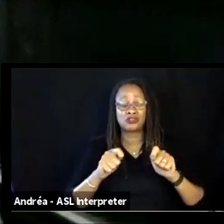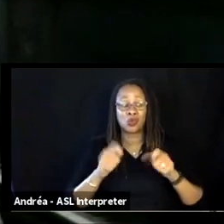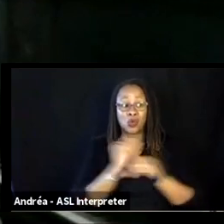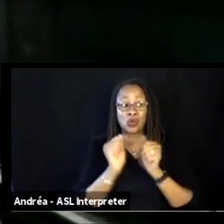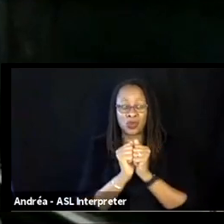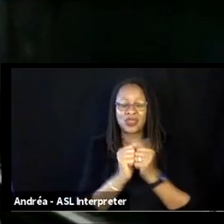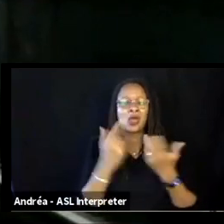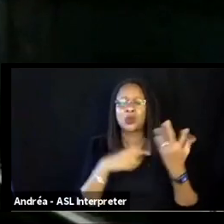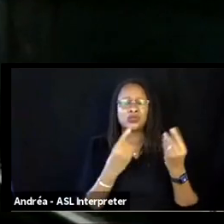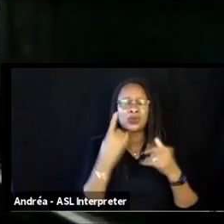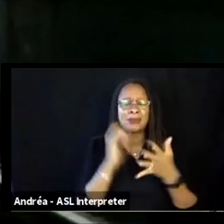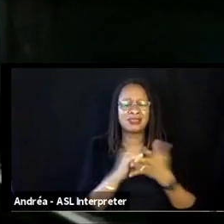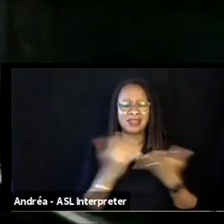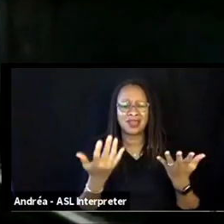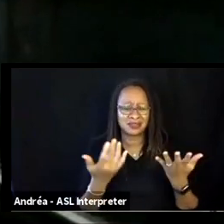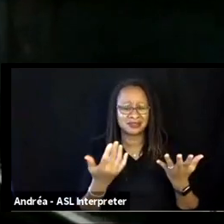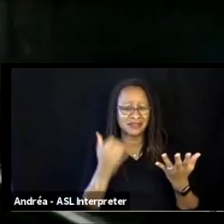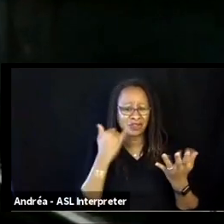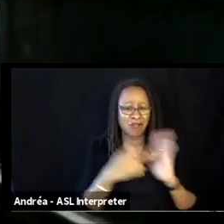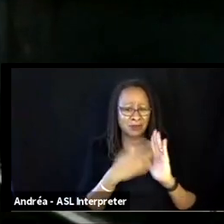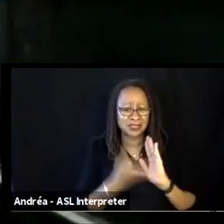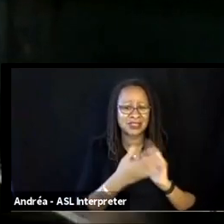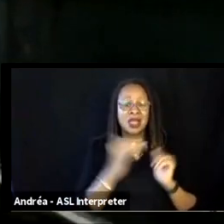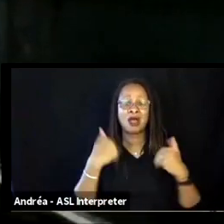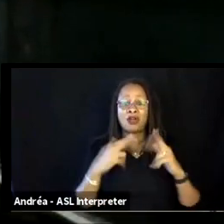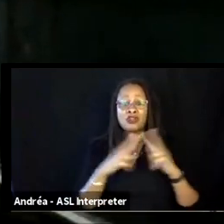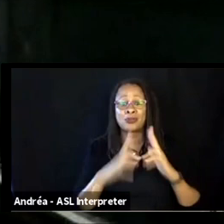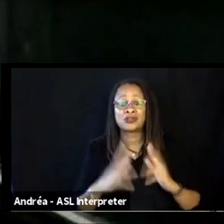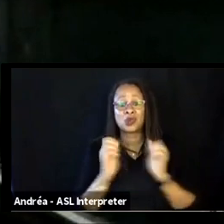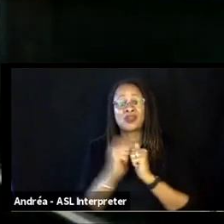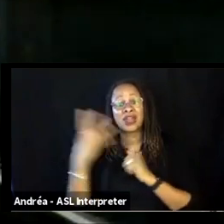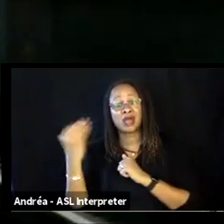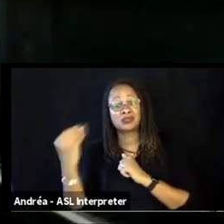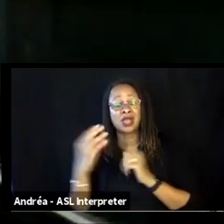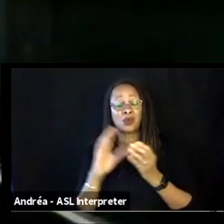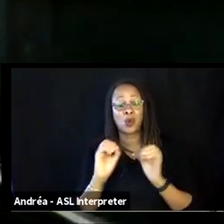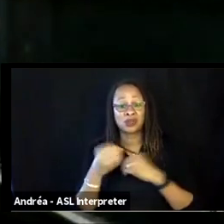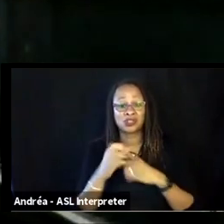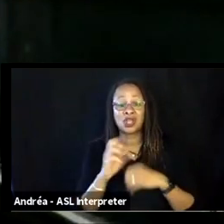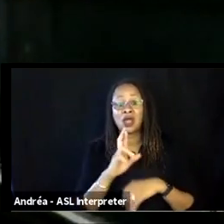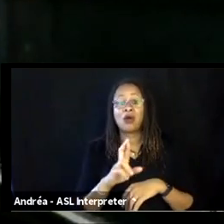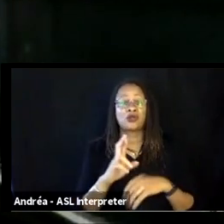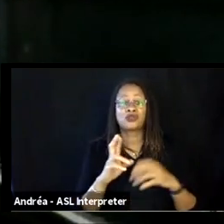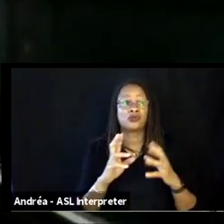doing about that? And are you, you know, partnering with an external organization? Are you partnering with a creative